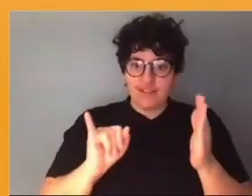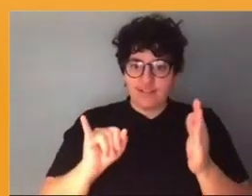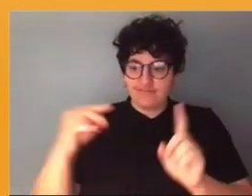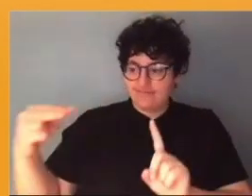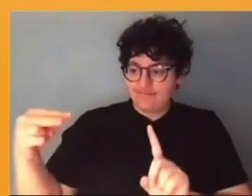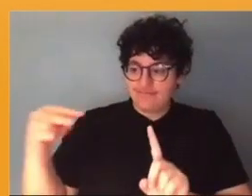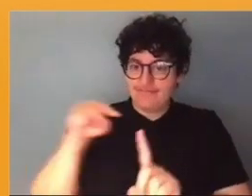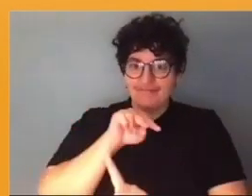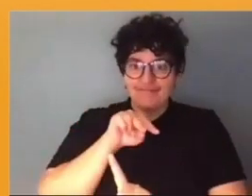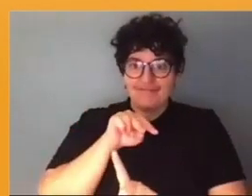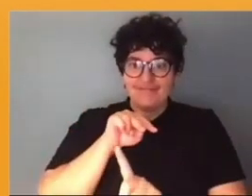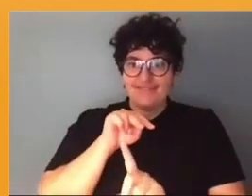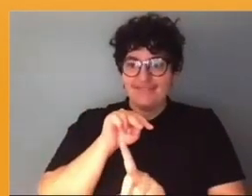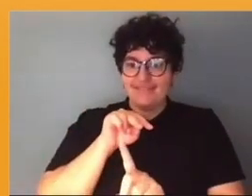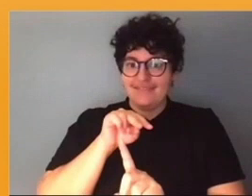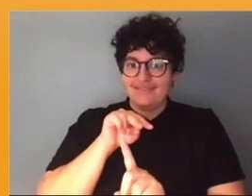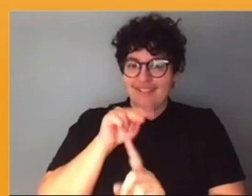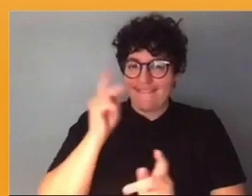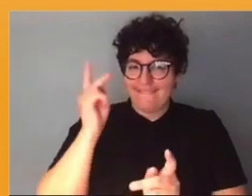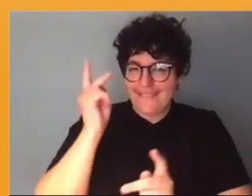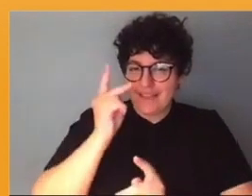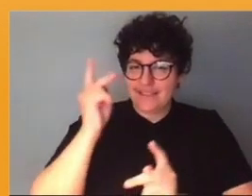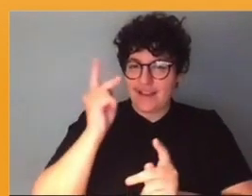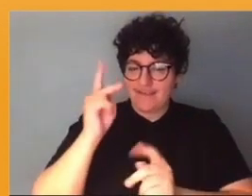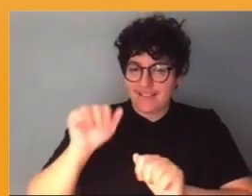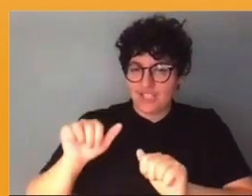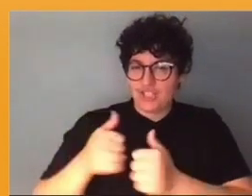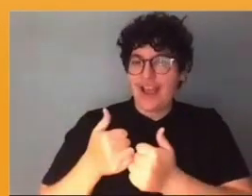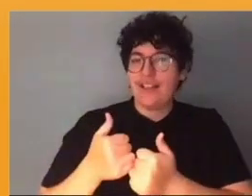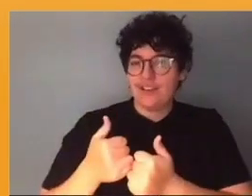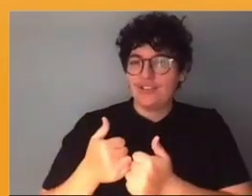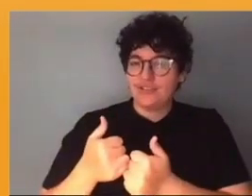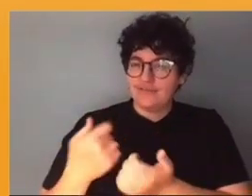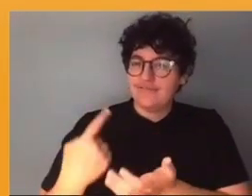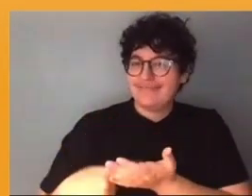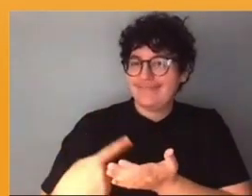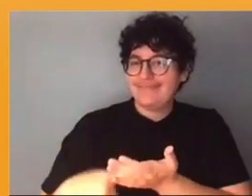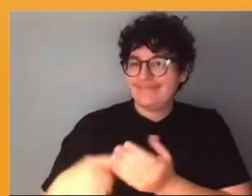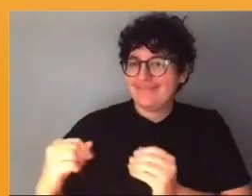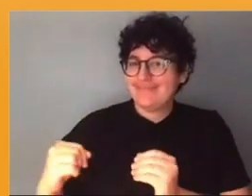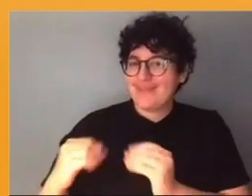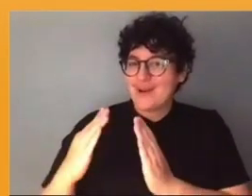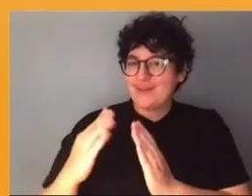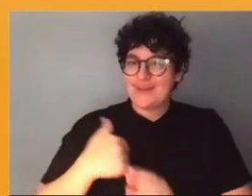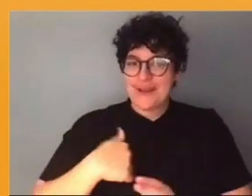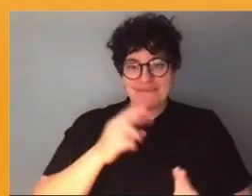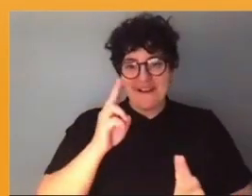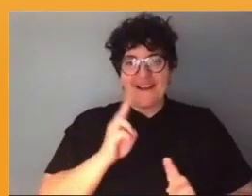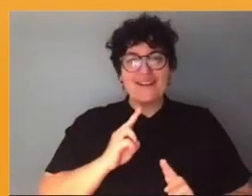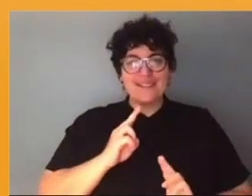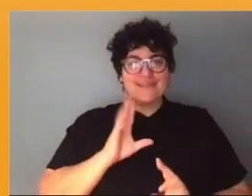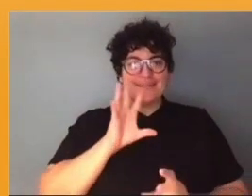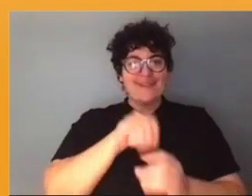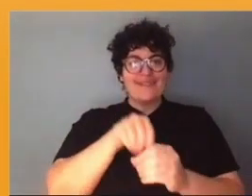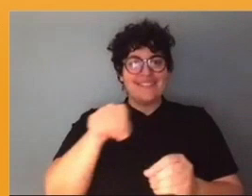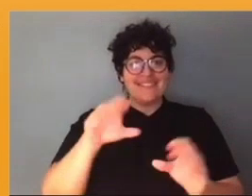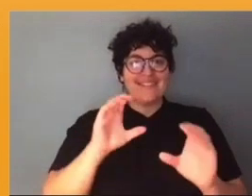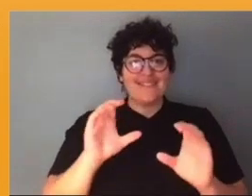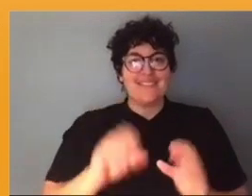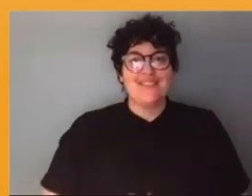philosophically challenging way. And yeah, so I'm really honored to have been part of this panel.